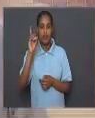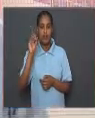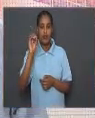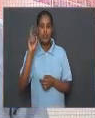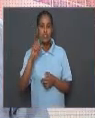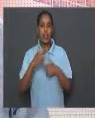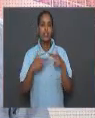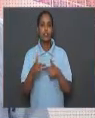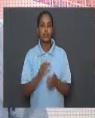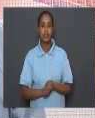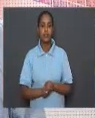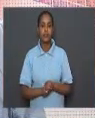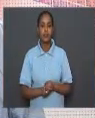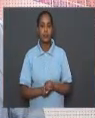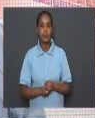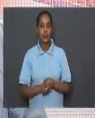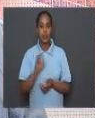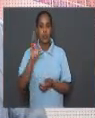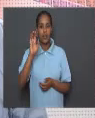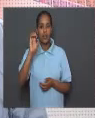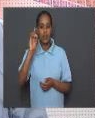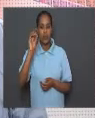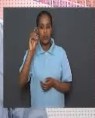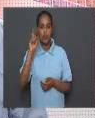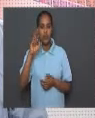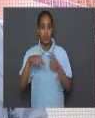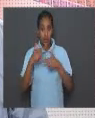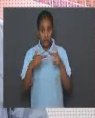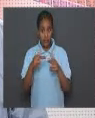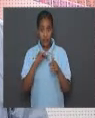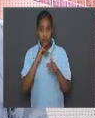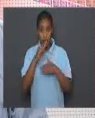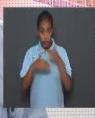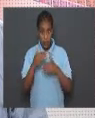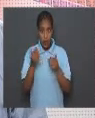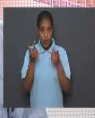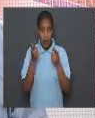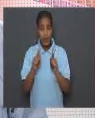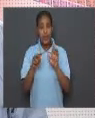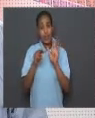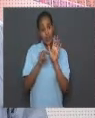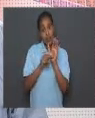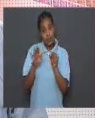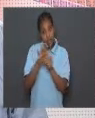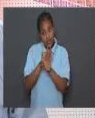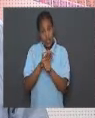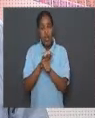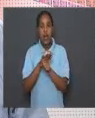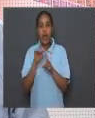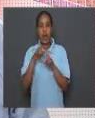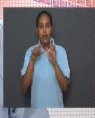reaction. A redox reaction is a process where negatively charged